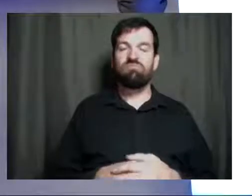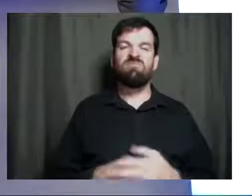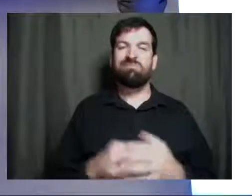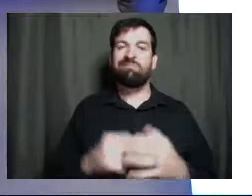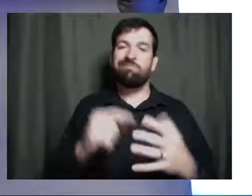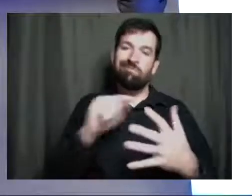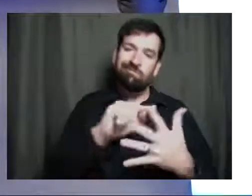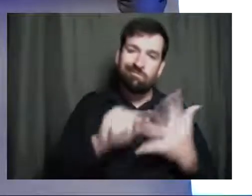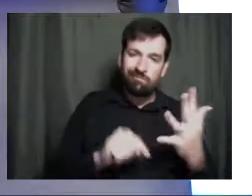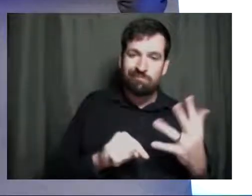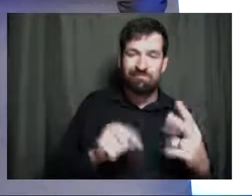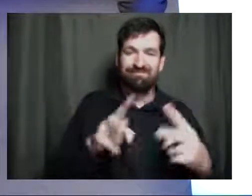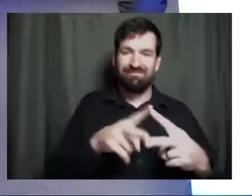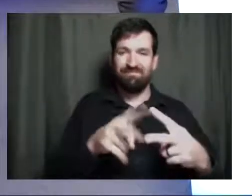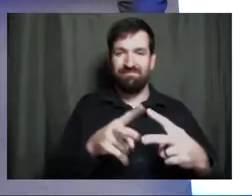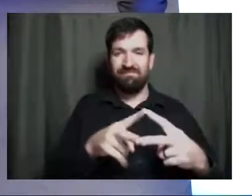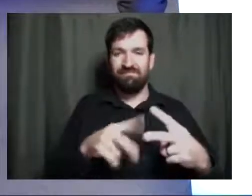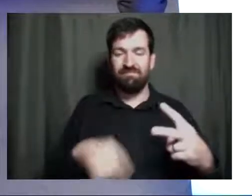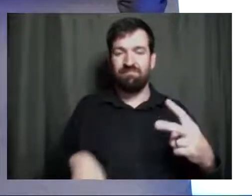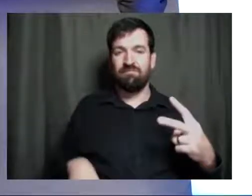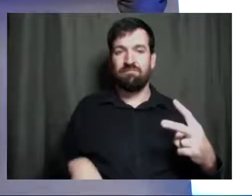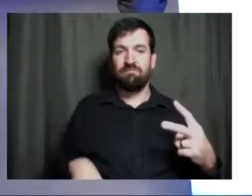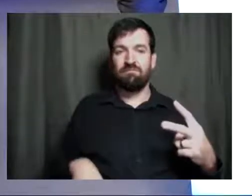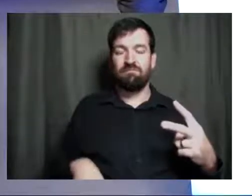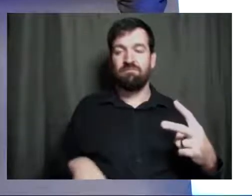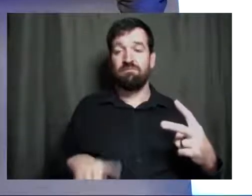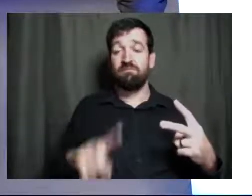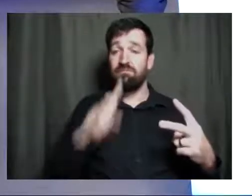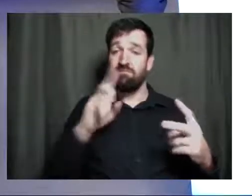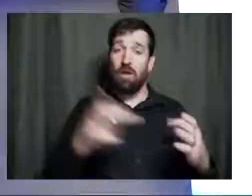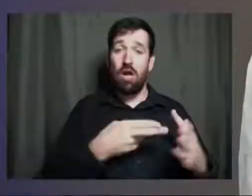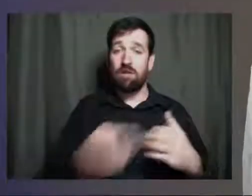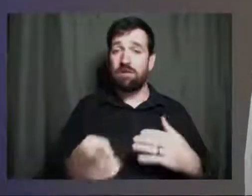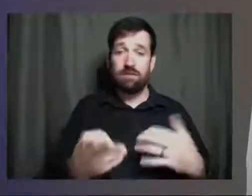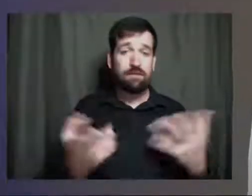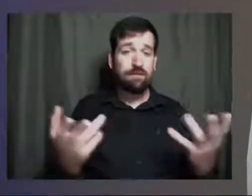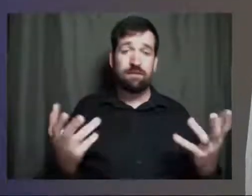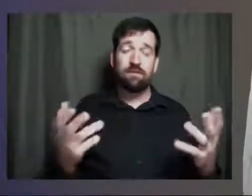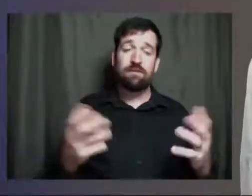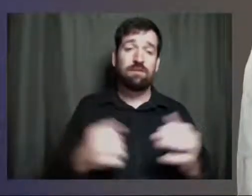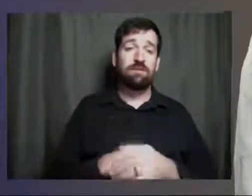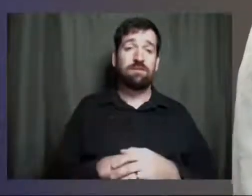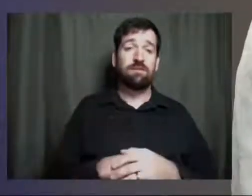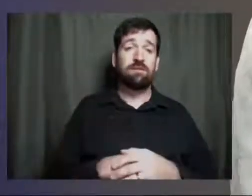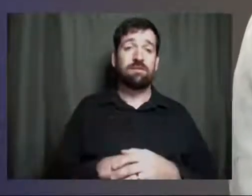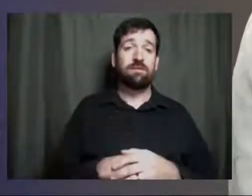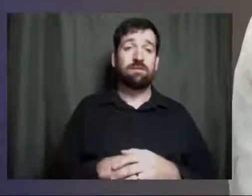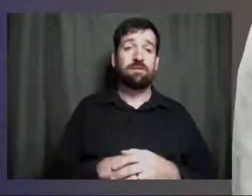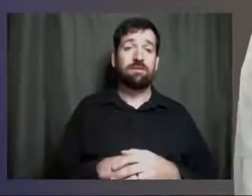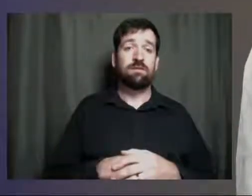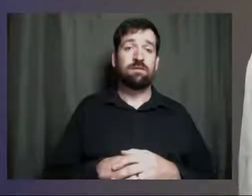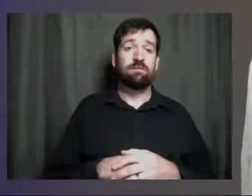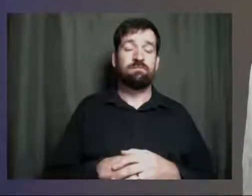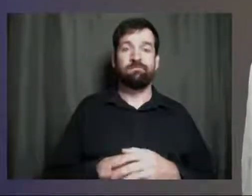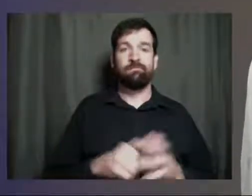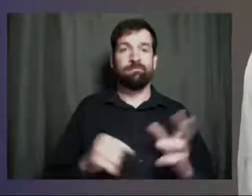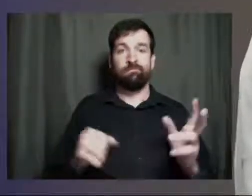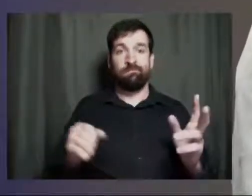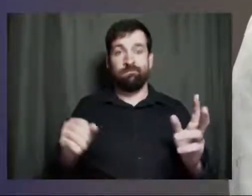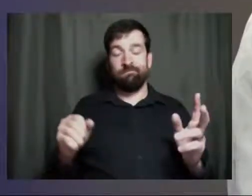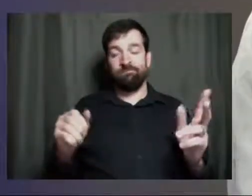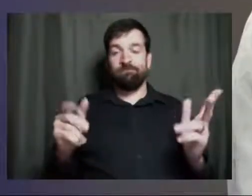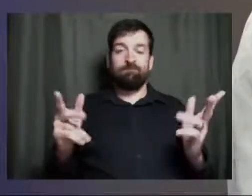two things. Though I think, quite honestly, considering the crush of people and kids out there, it's actually a